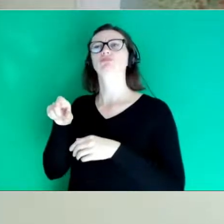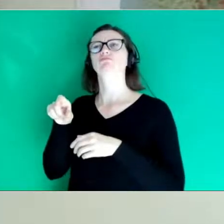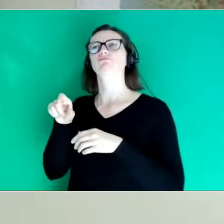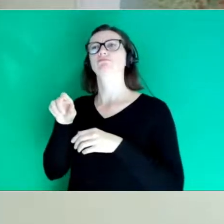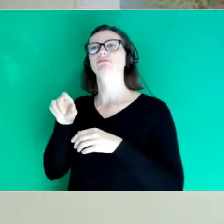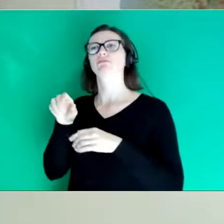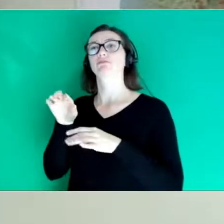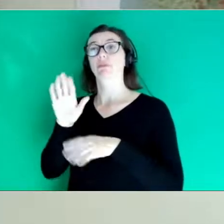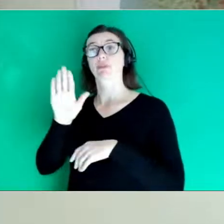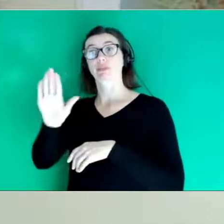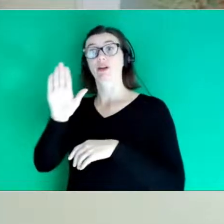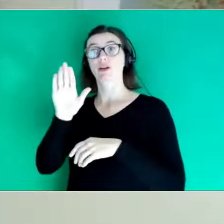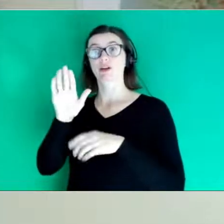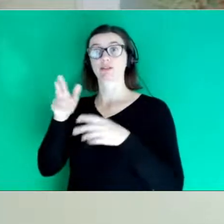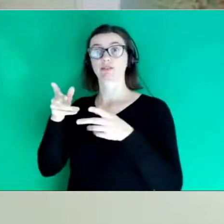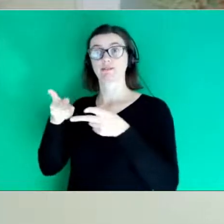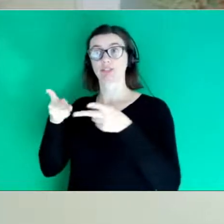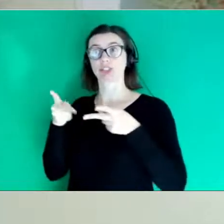facilities